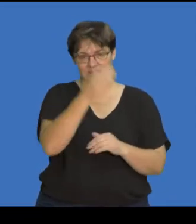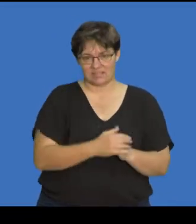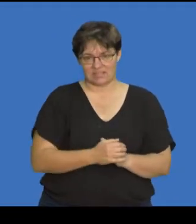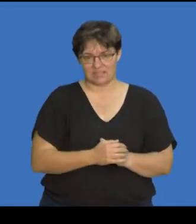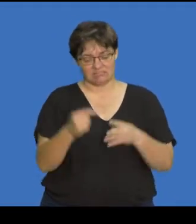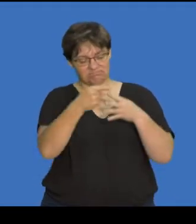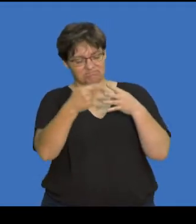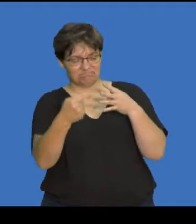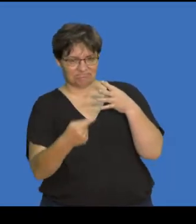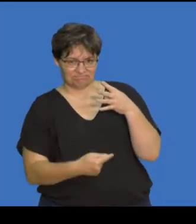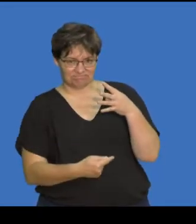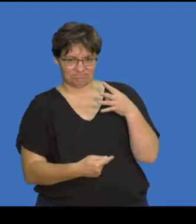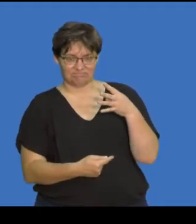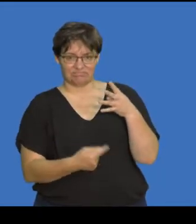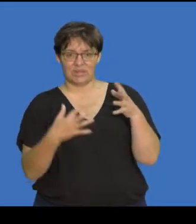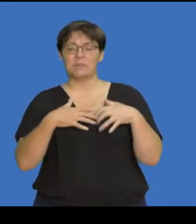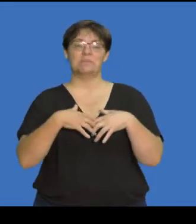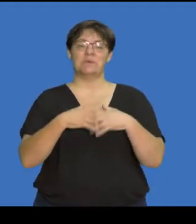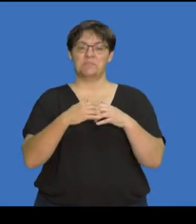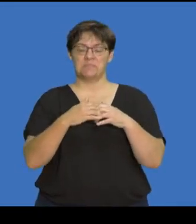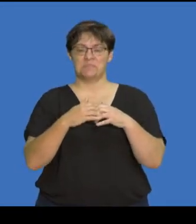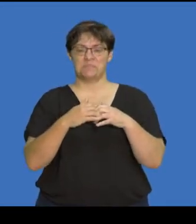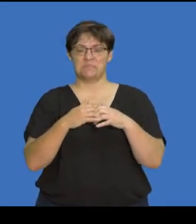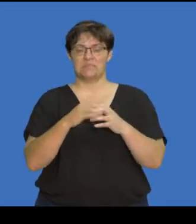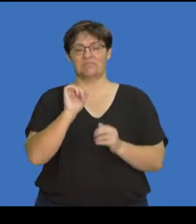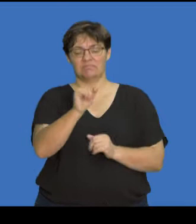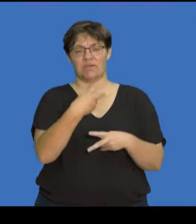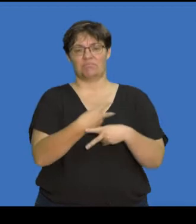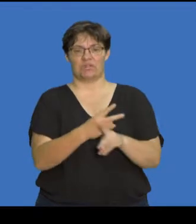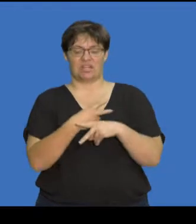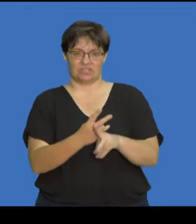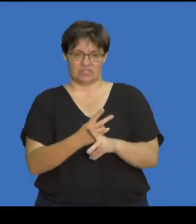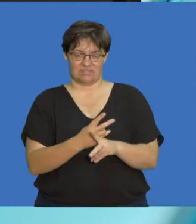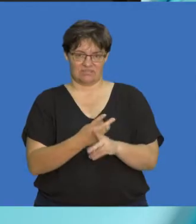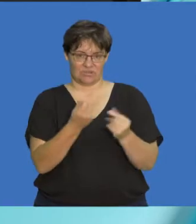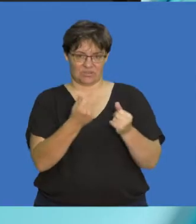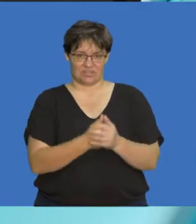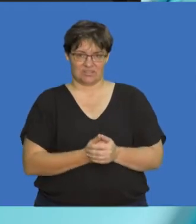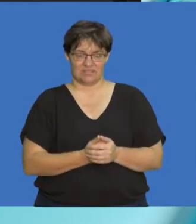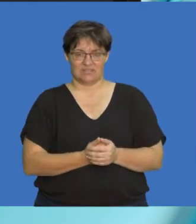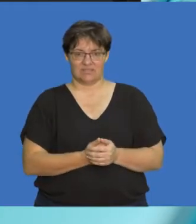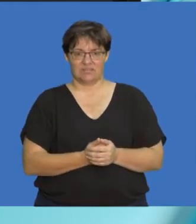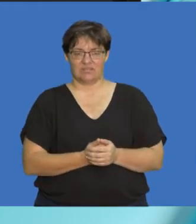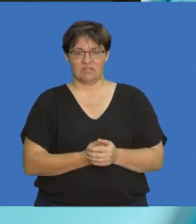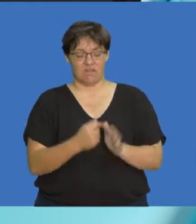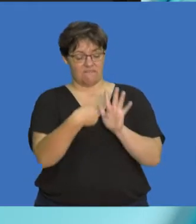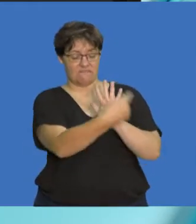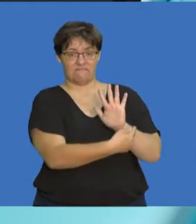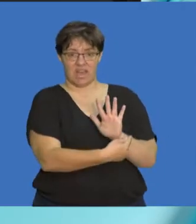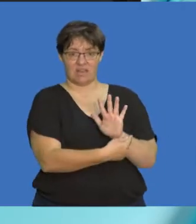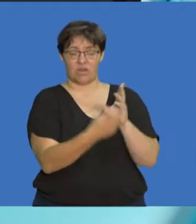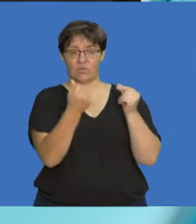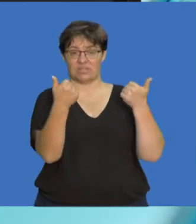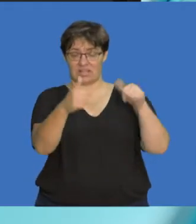of these will then give you your production cost. Right, so of the 5 cost